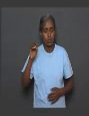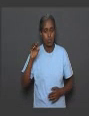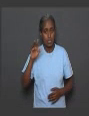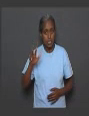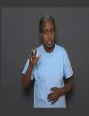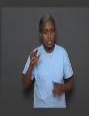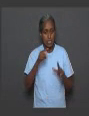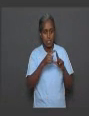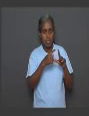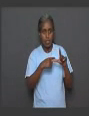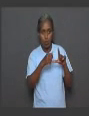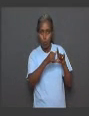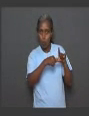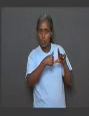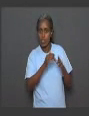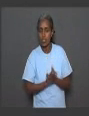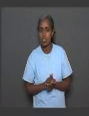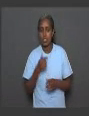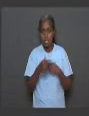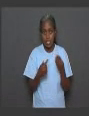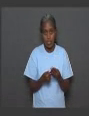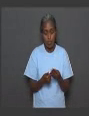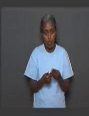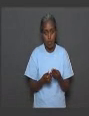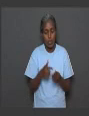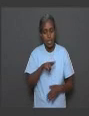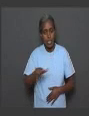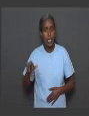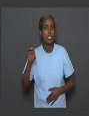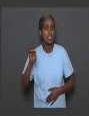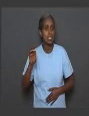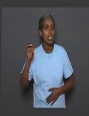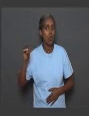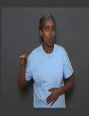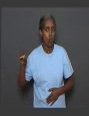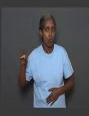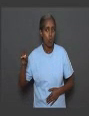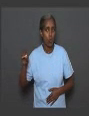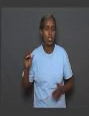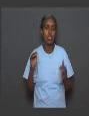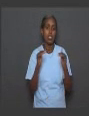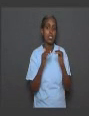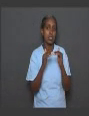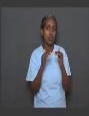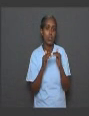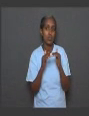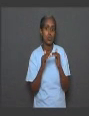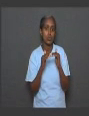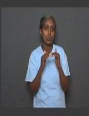corners. Therefore, line CO is equal